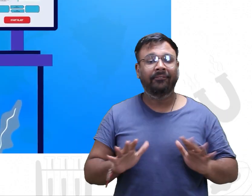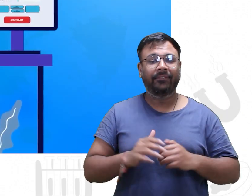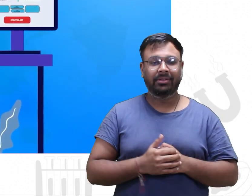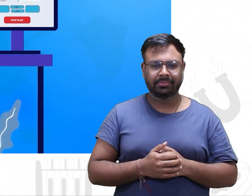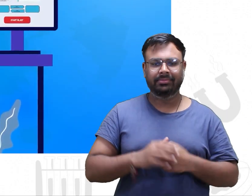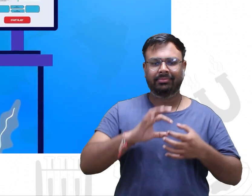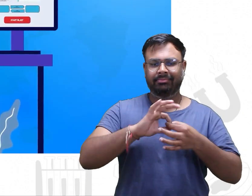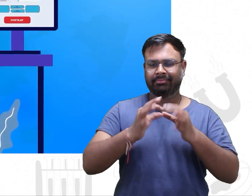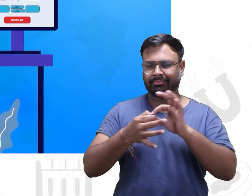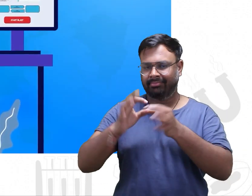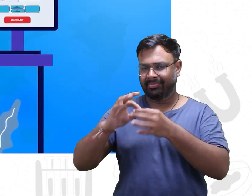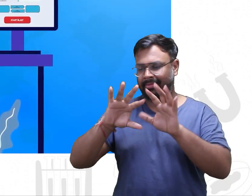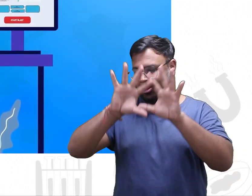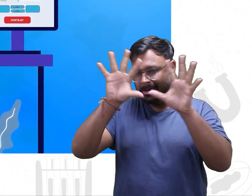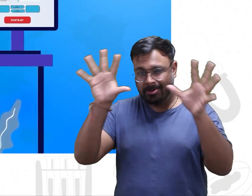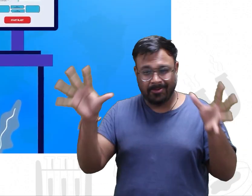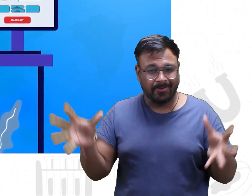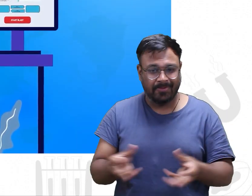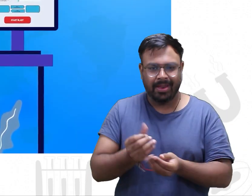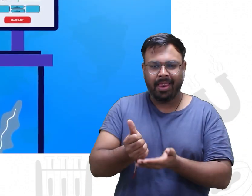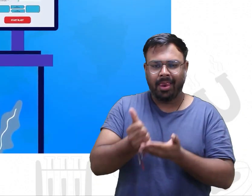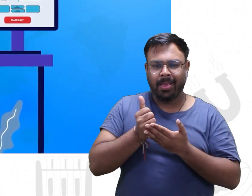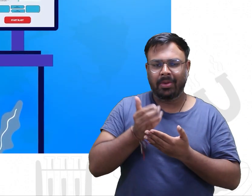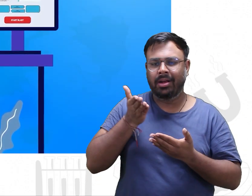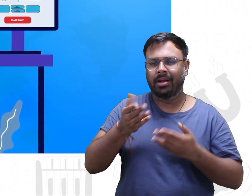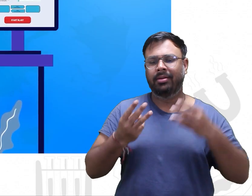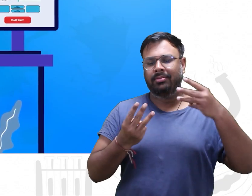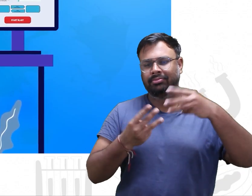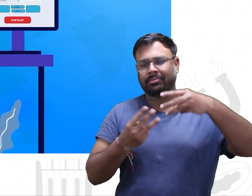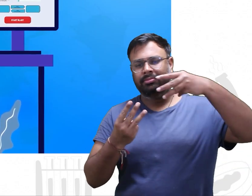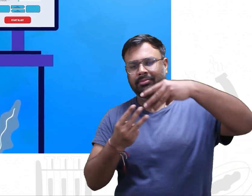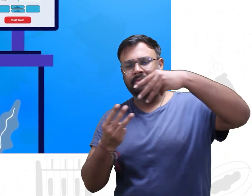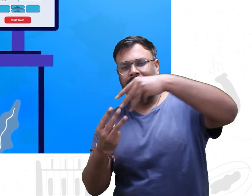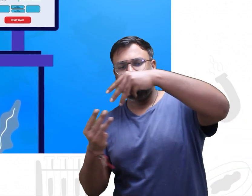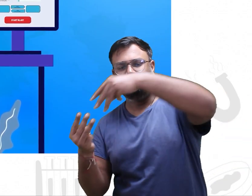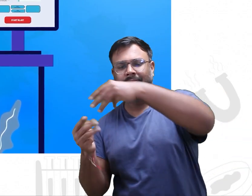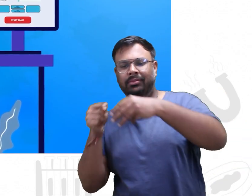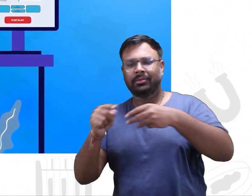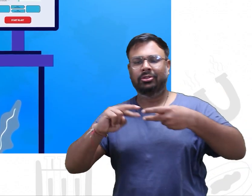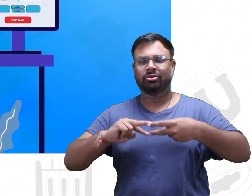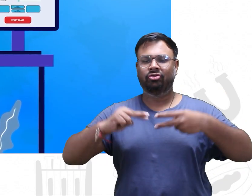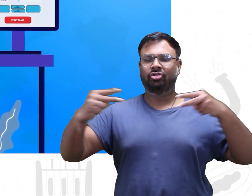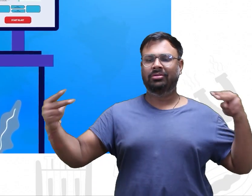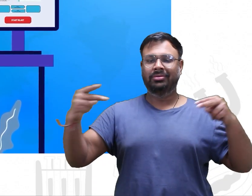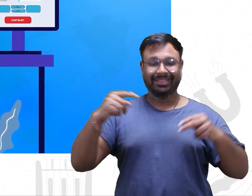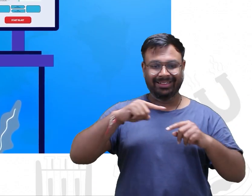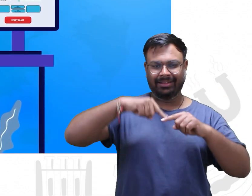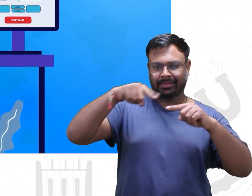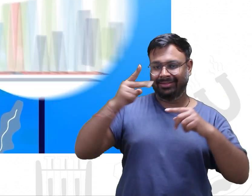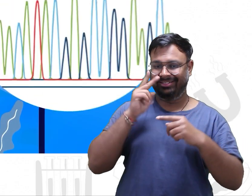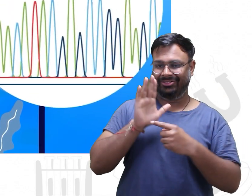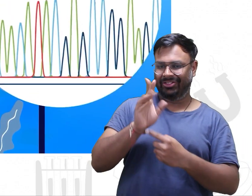were subjected for Sanger sequencing, which is a chain termination method that helps in determining the nucleotide sequencing of